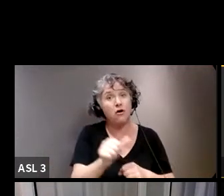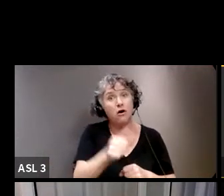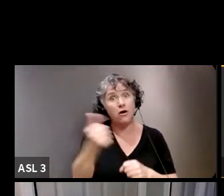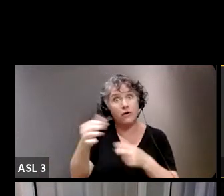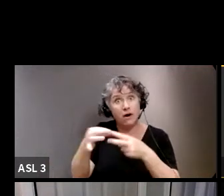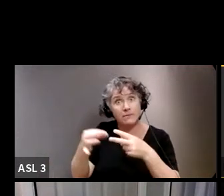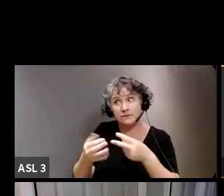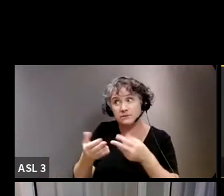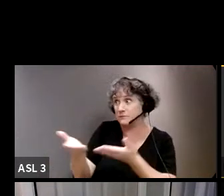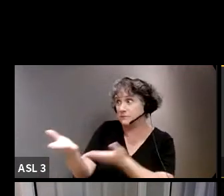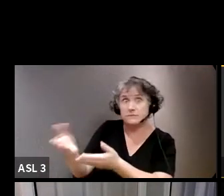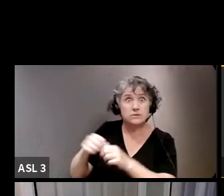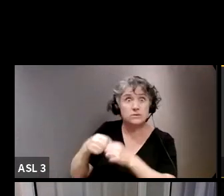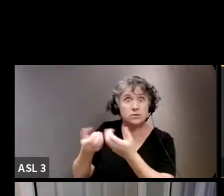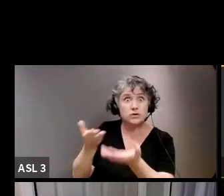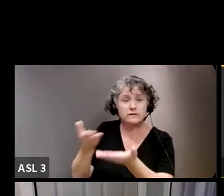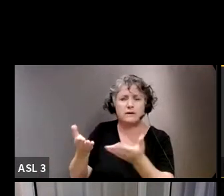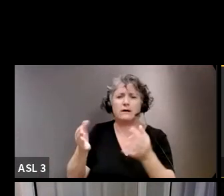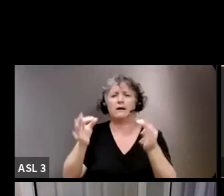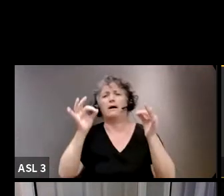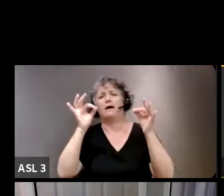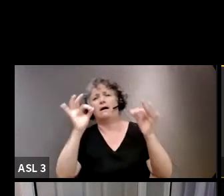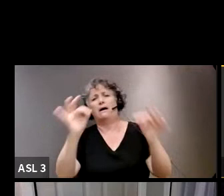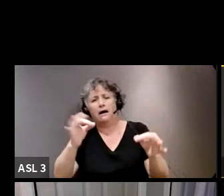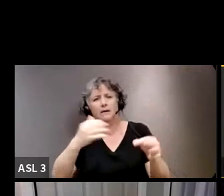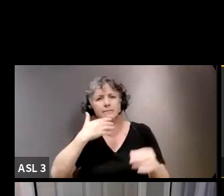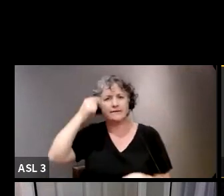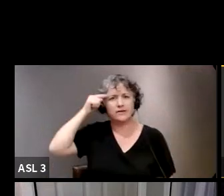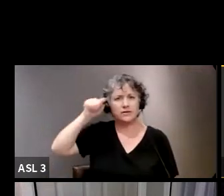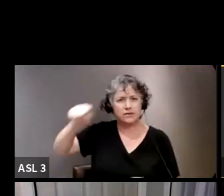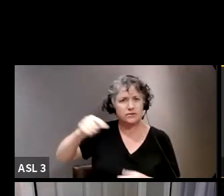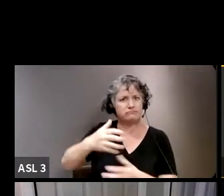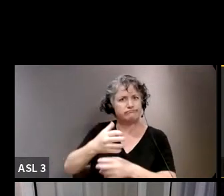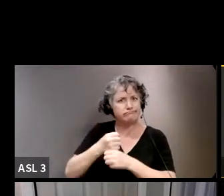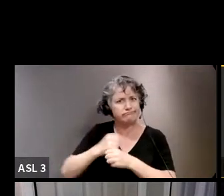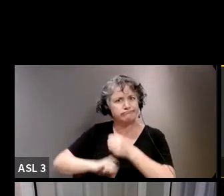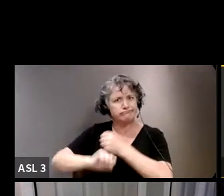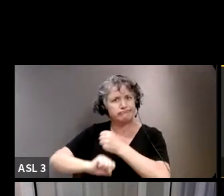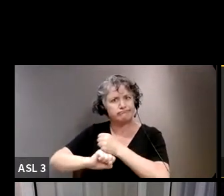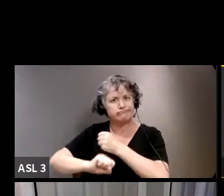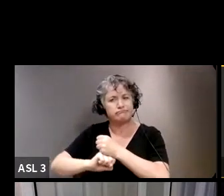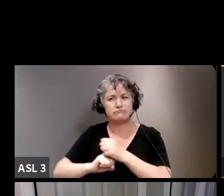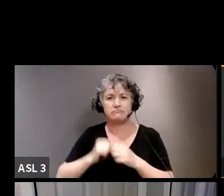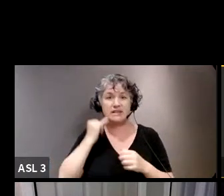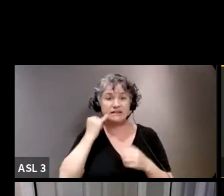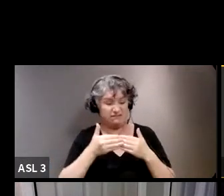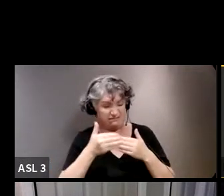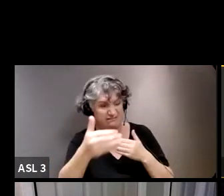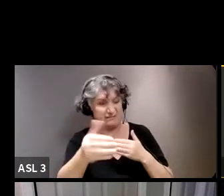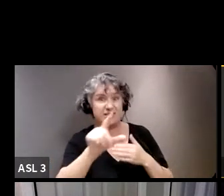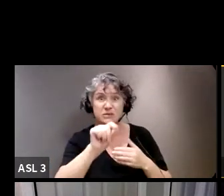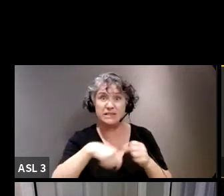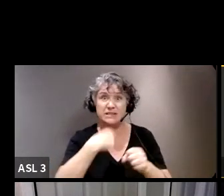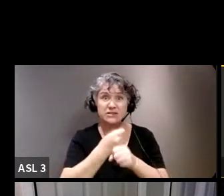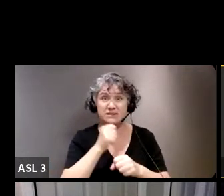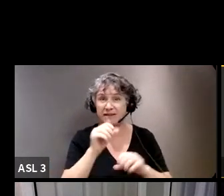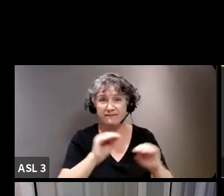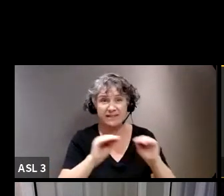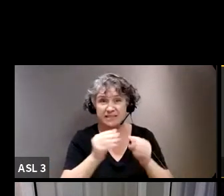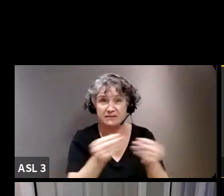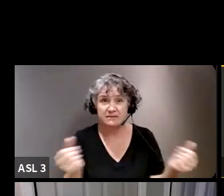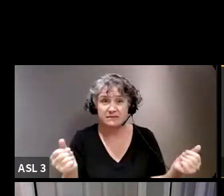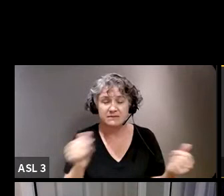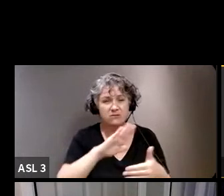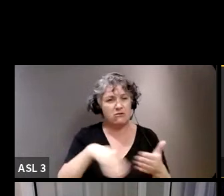options for her that would have been a better way for her to get the help she needed and if in the next 20 years we failed to correct that then we've all